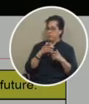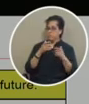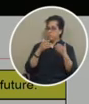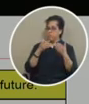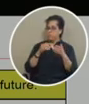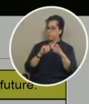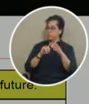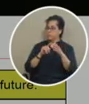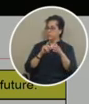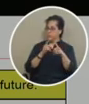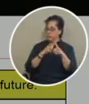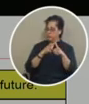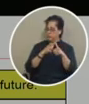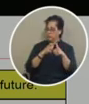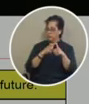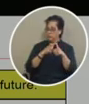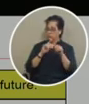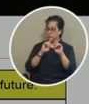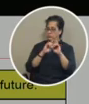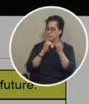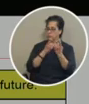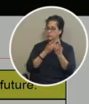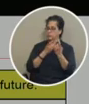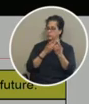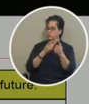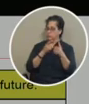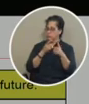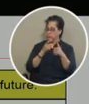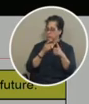with Representative